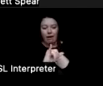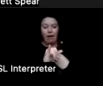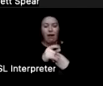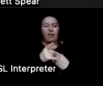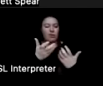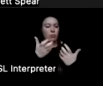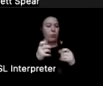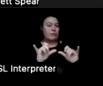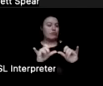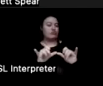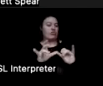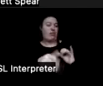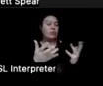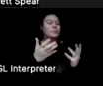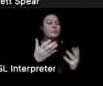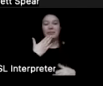much for sharing.